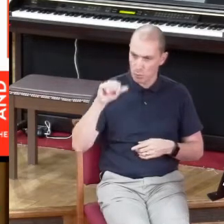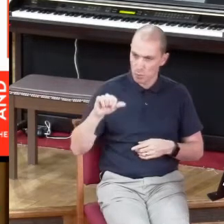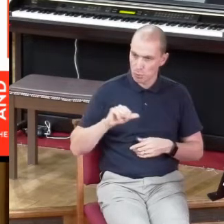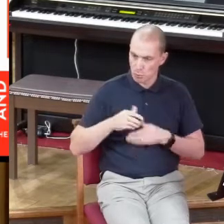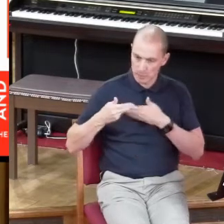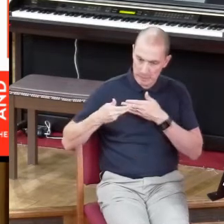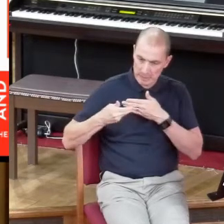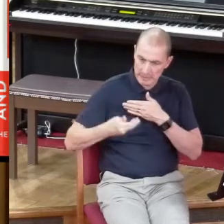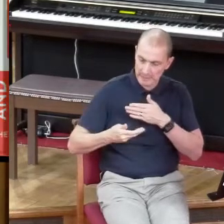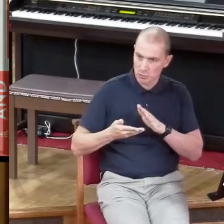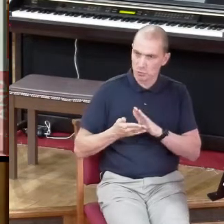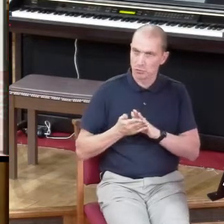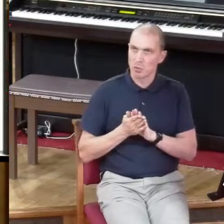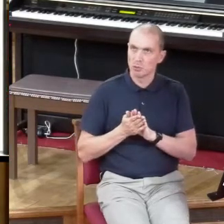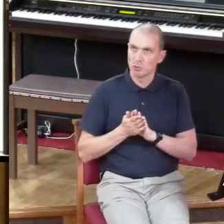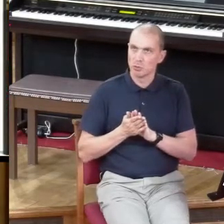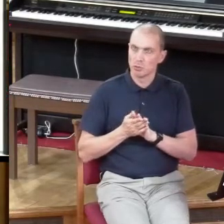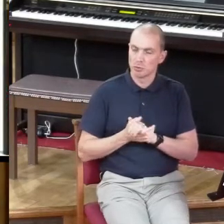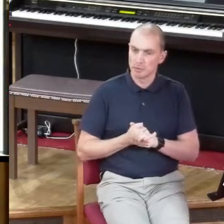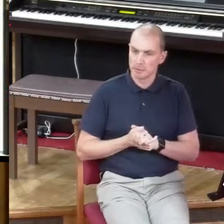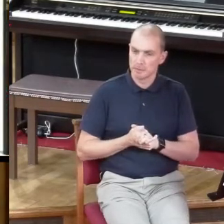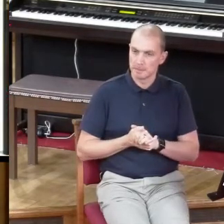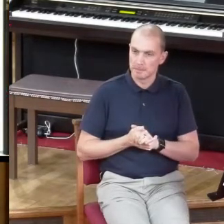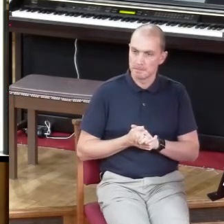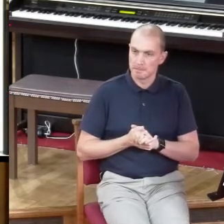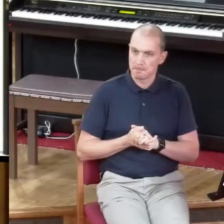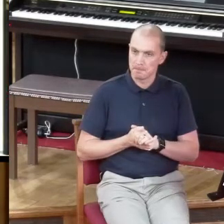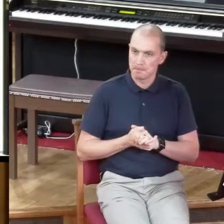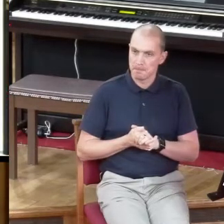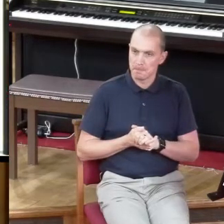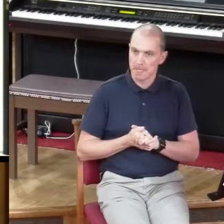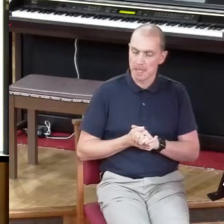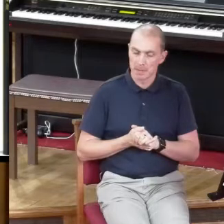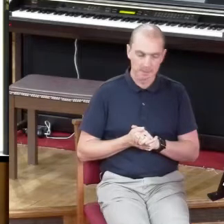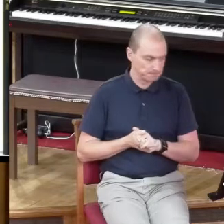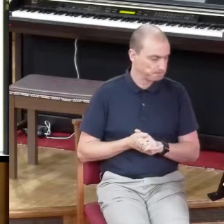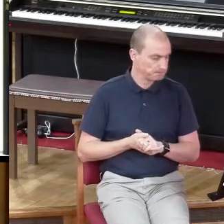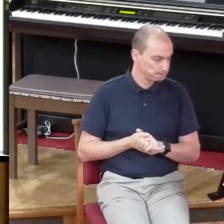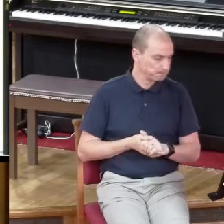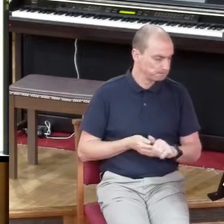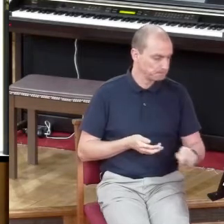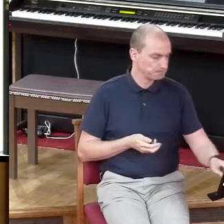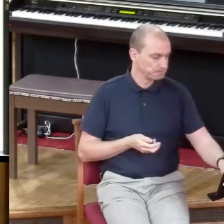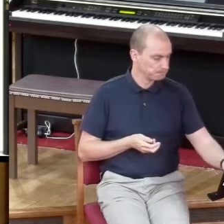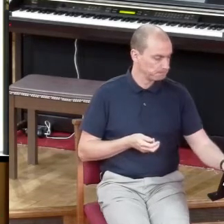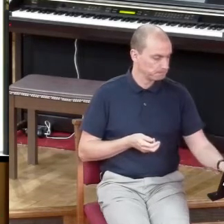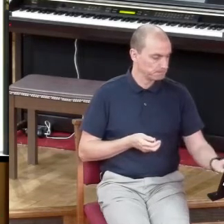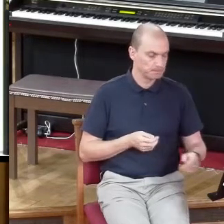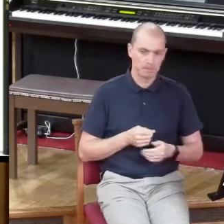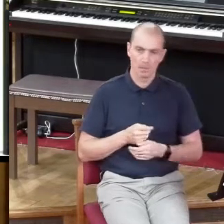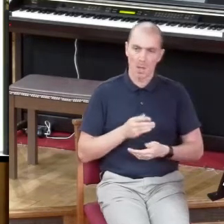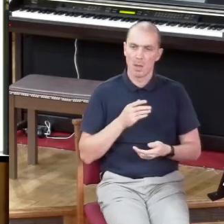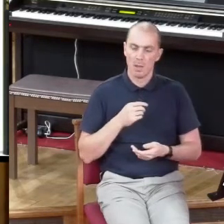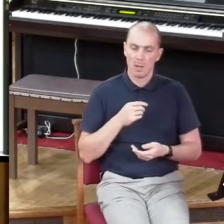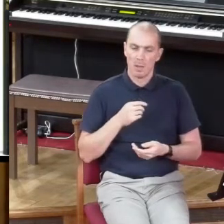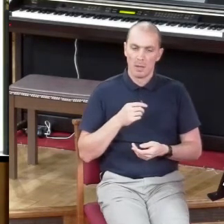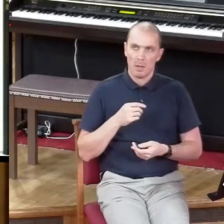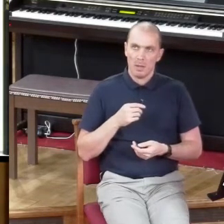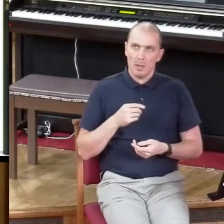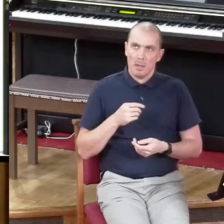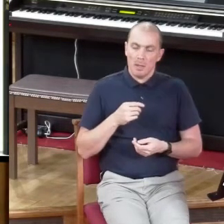wrote to Timothy in this his second and last letter, where the question was very real. What really